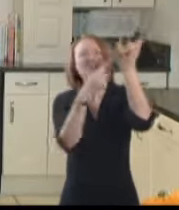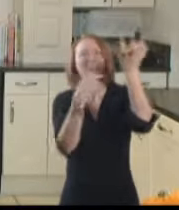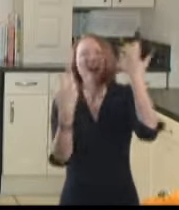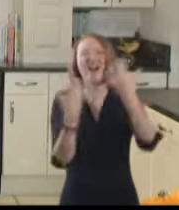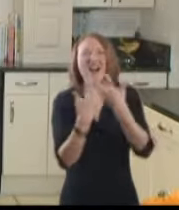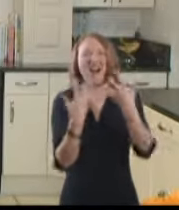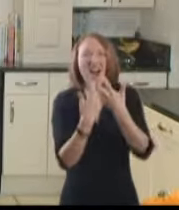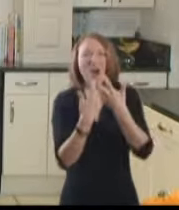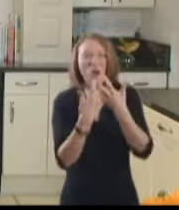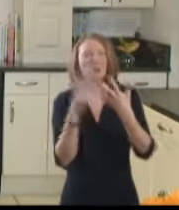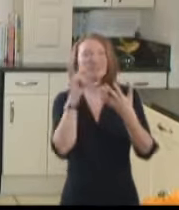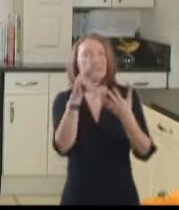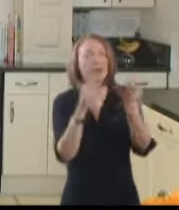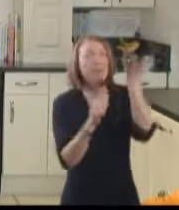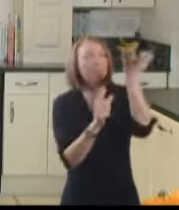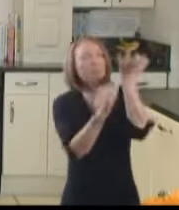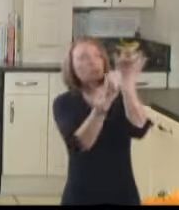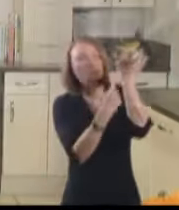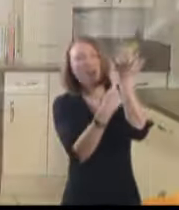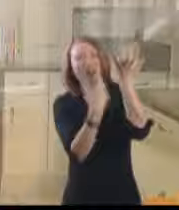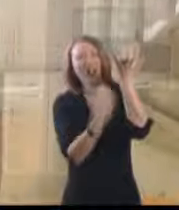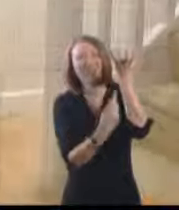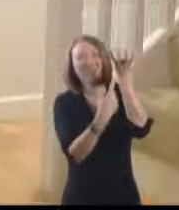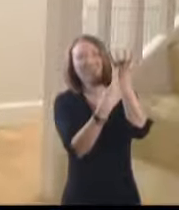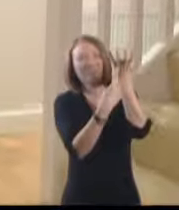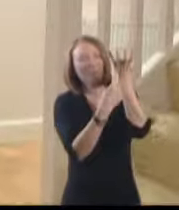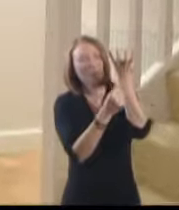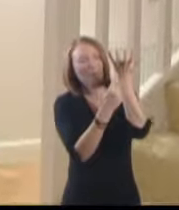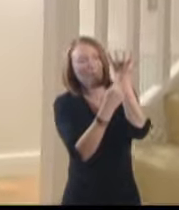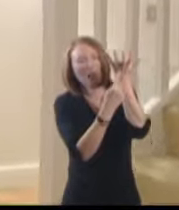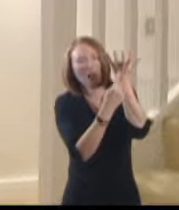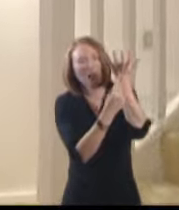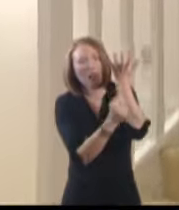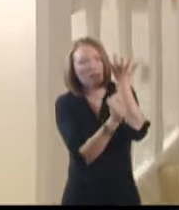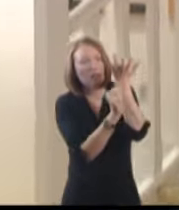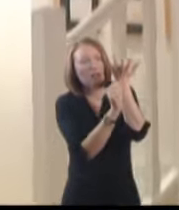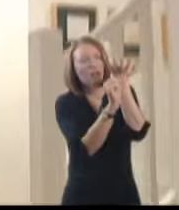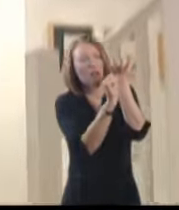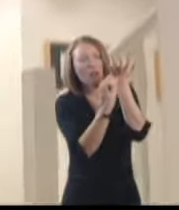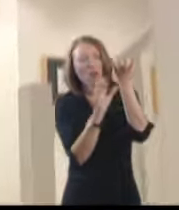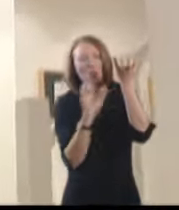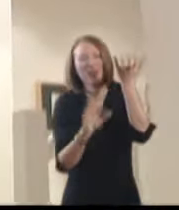seconds. The light around the test button will flash to show you it's working.